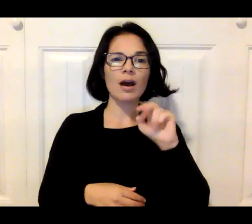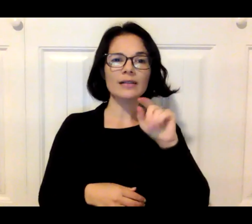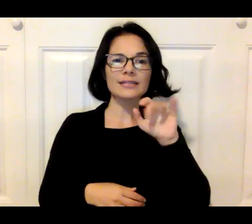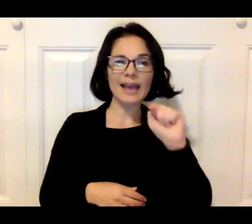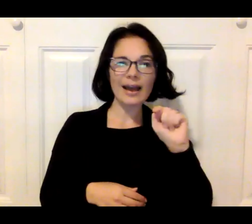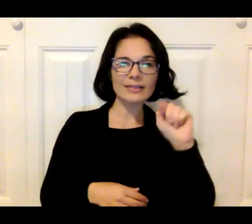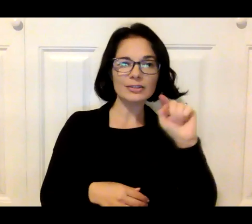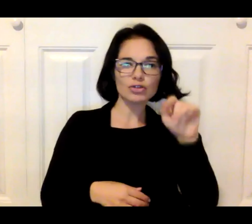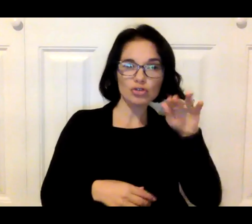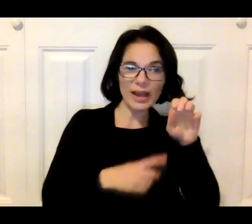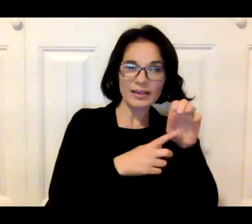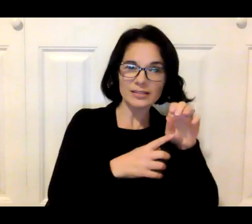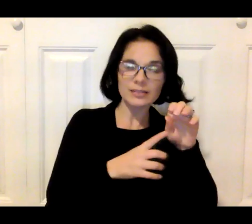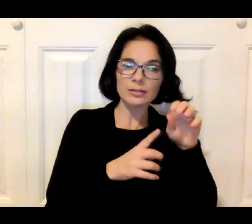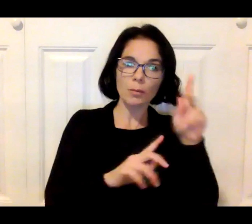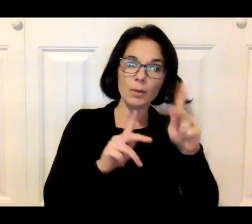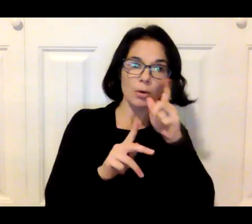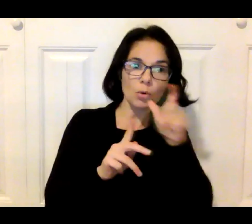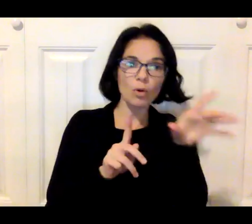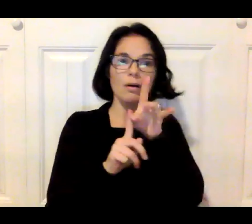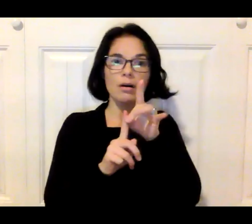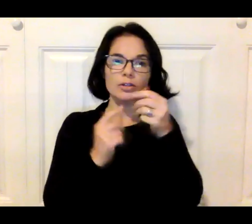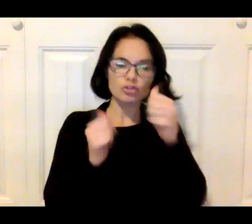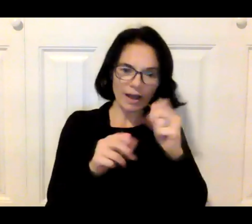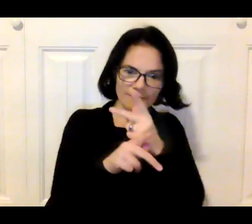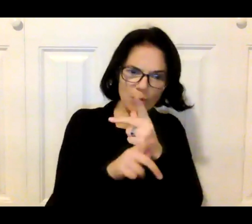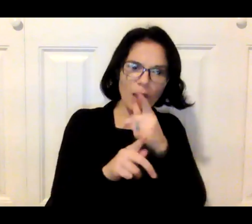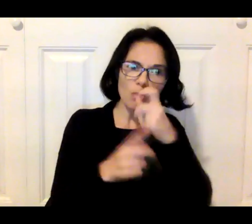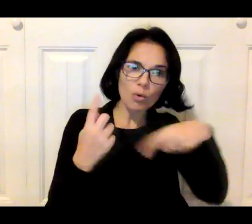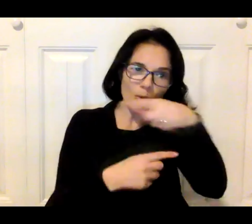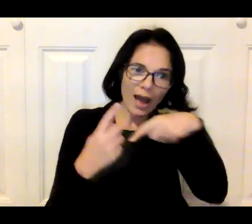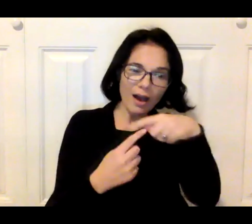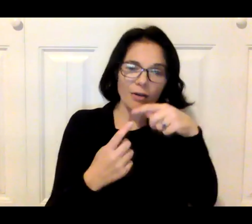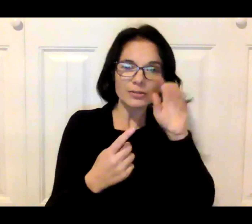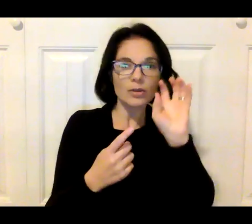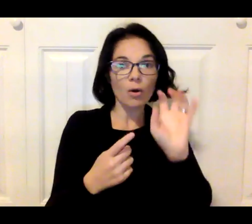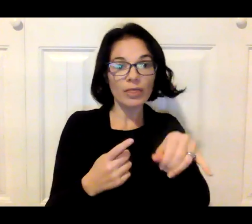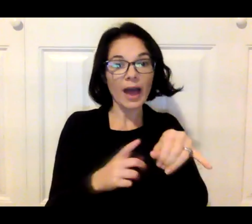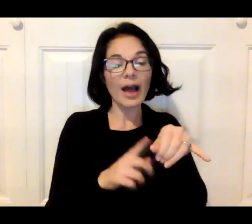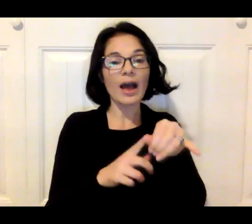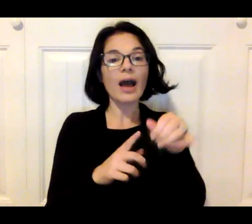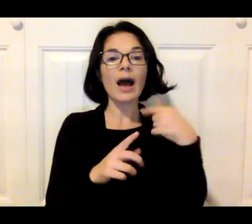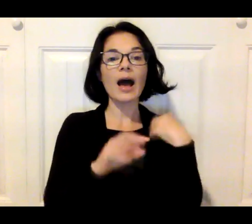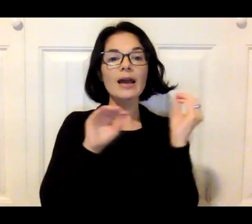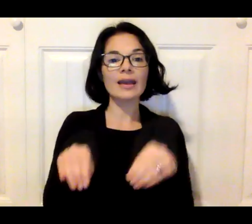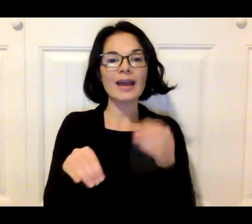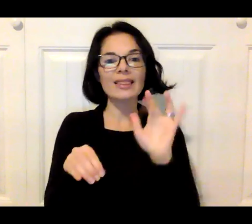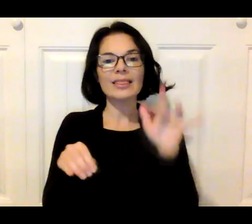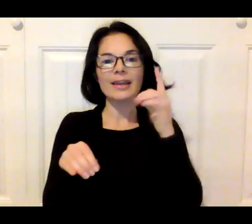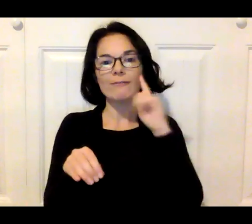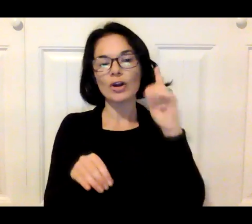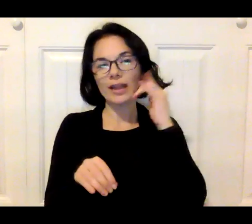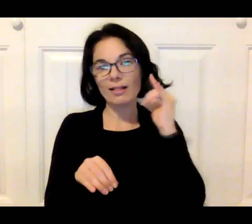And I added the link to the California website talking about this exposure